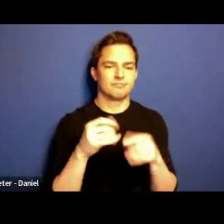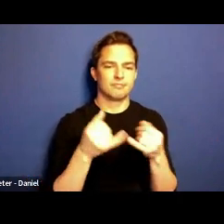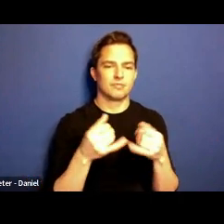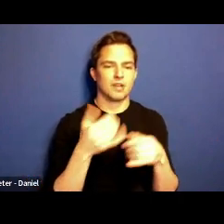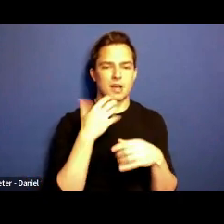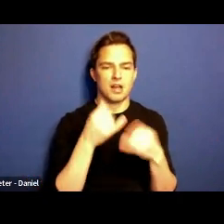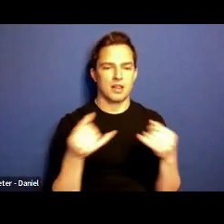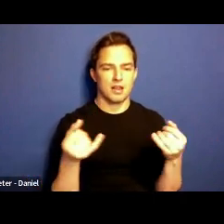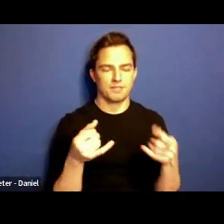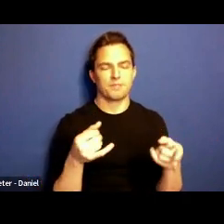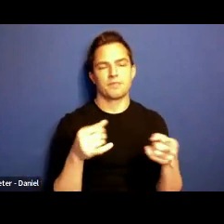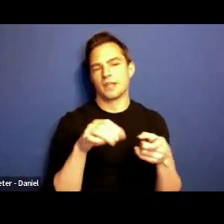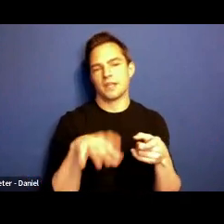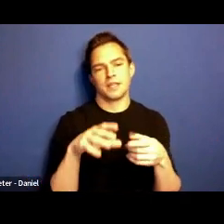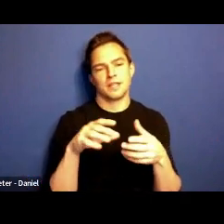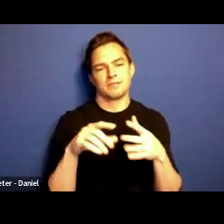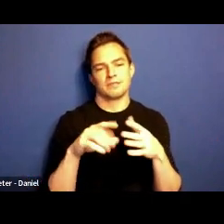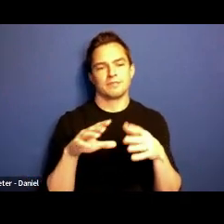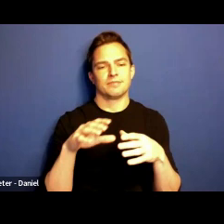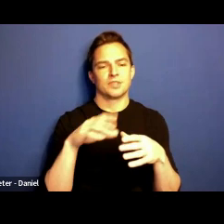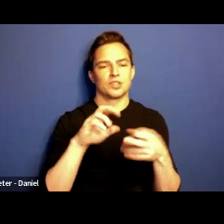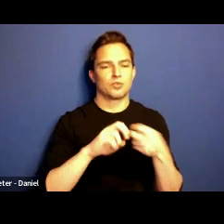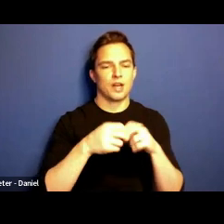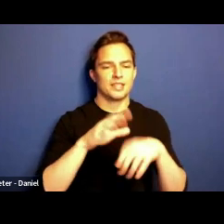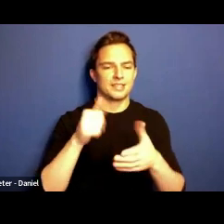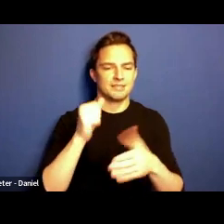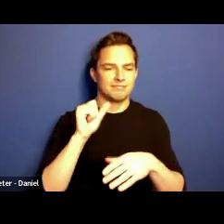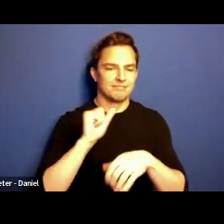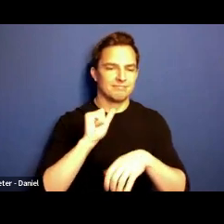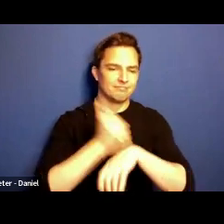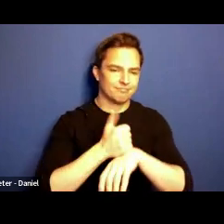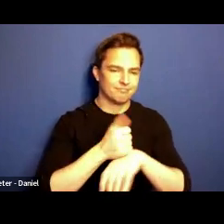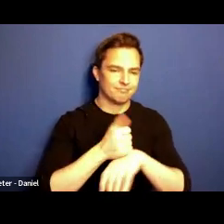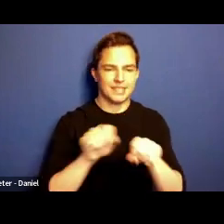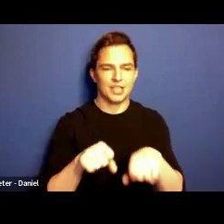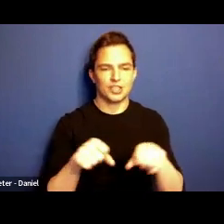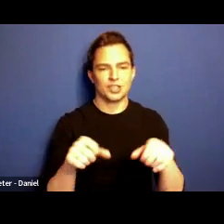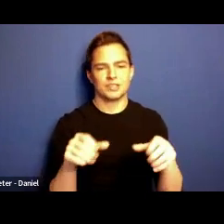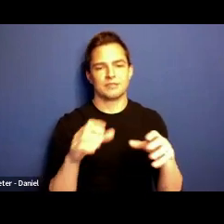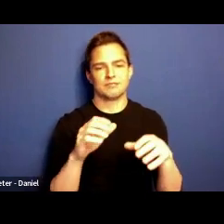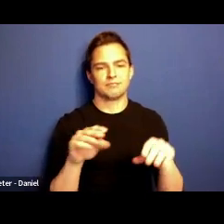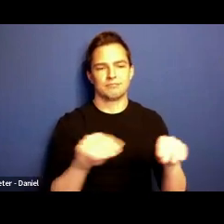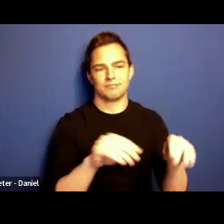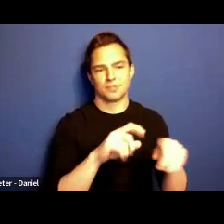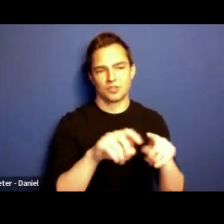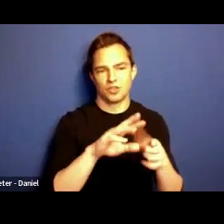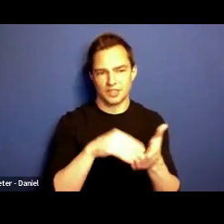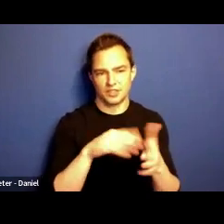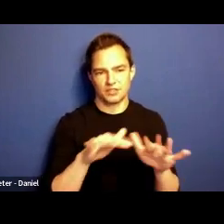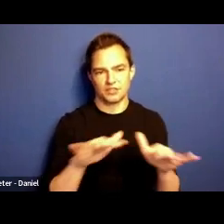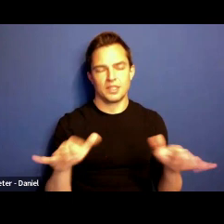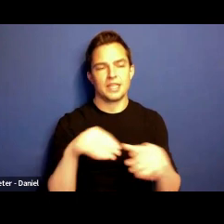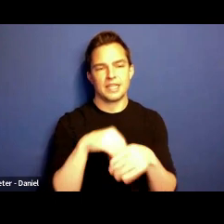crisis stabilization centers. These are all designed to help divert individuals away from inpatient care, get them the